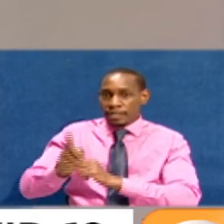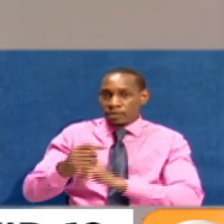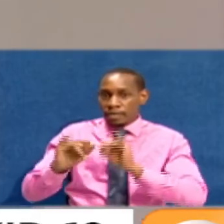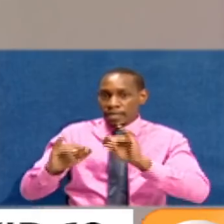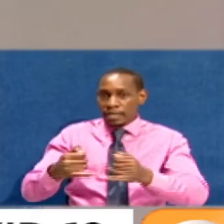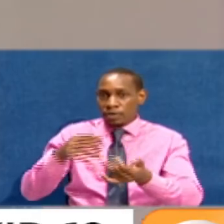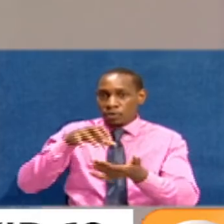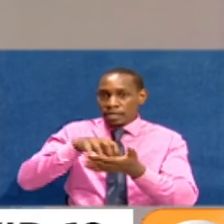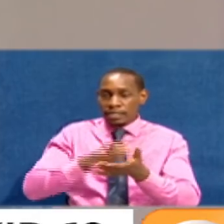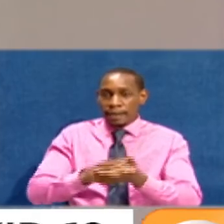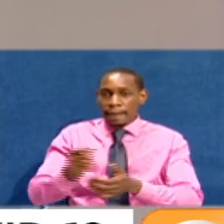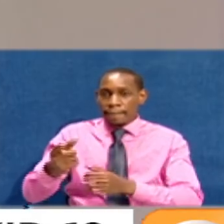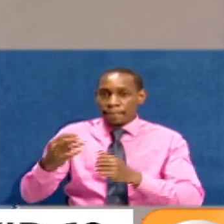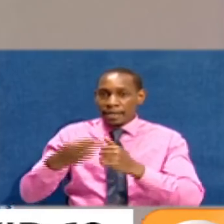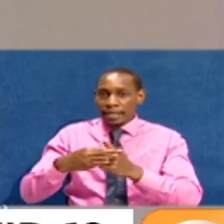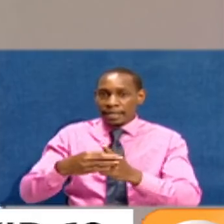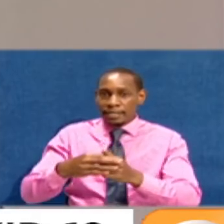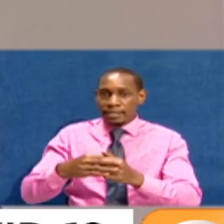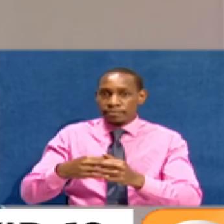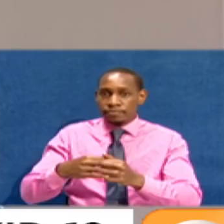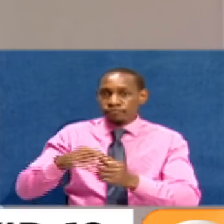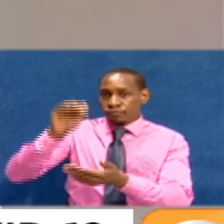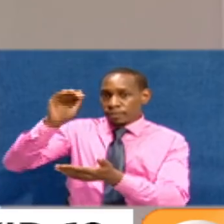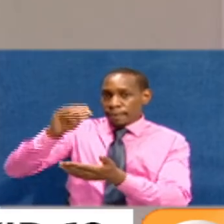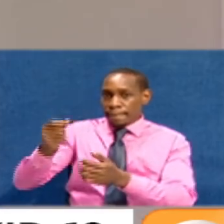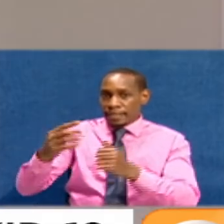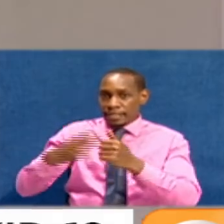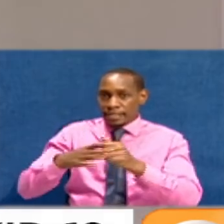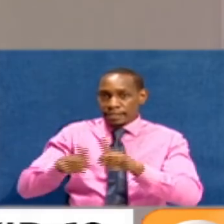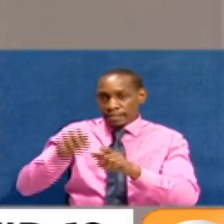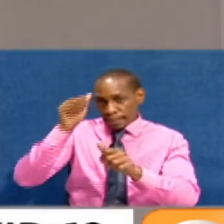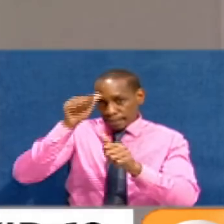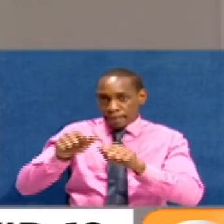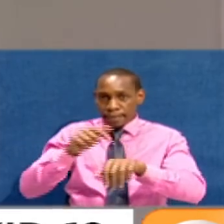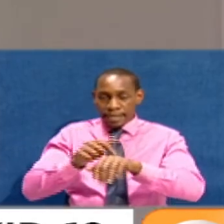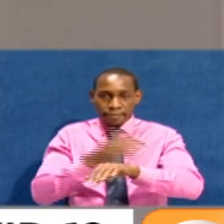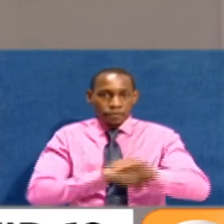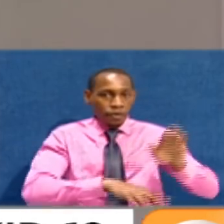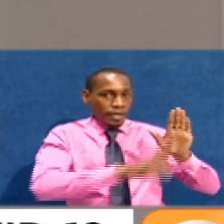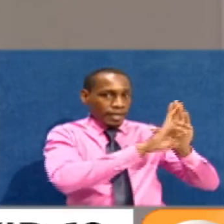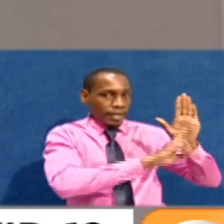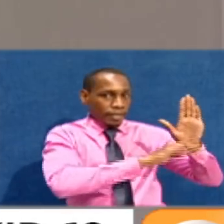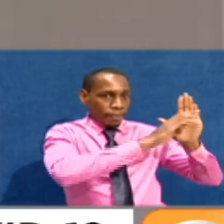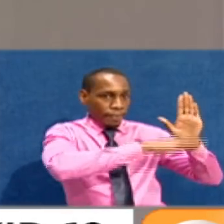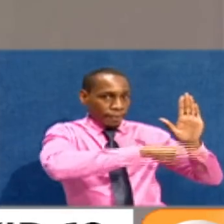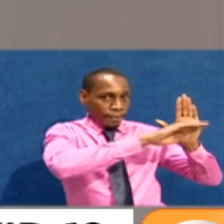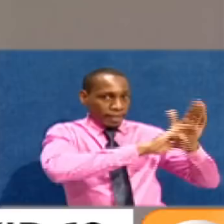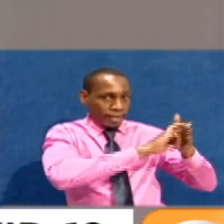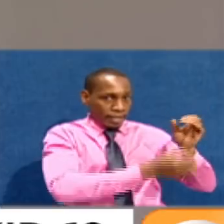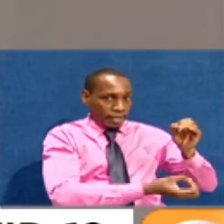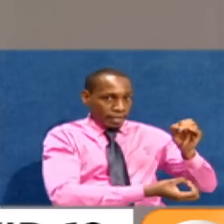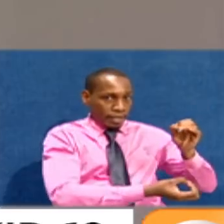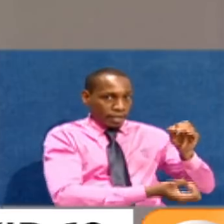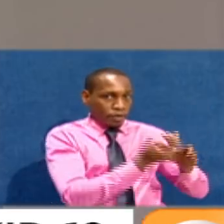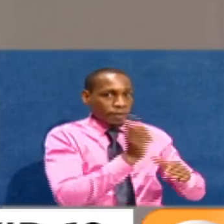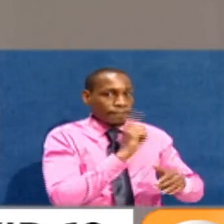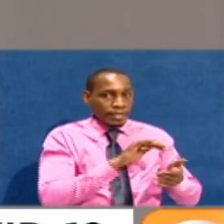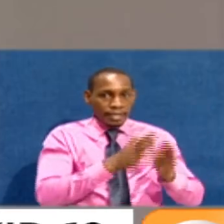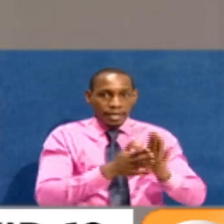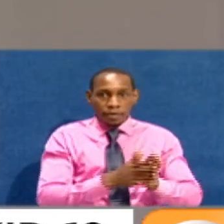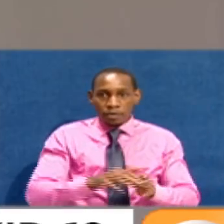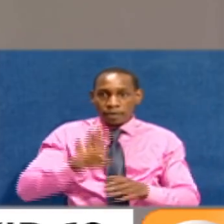14,000 new cases. August, 13,000. It went down a bit in September. And remember, at that time, we eased some of the restrictions which had been put in place. At